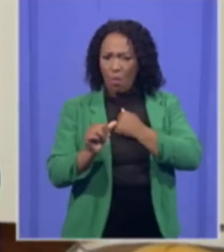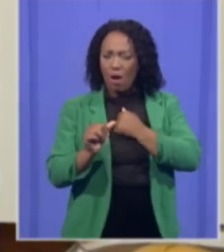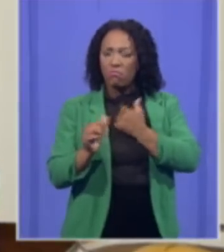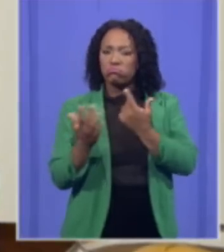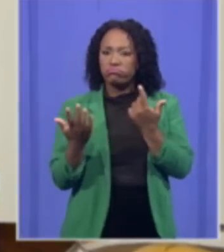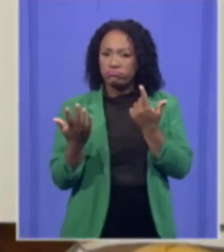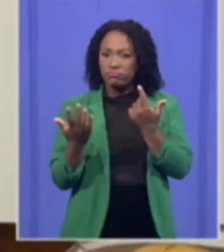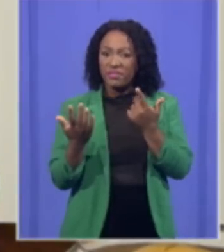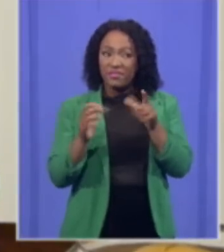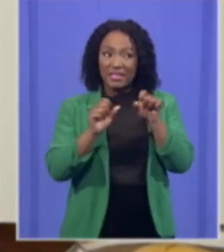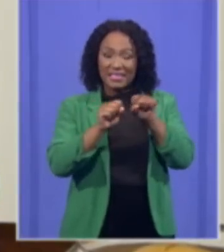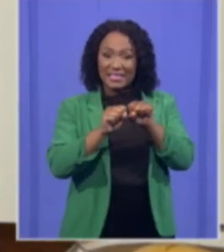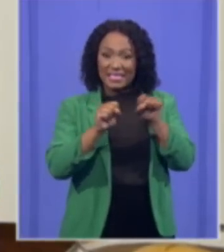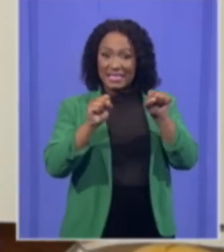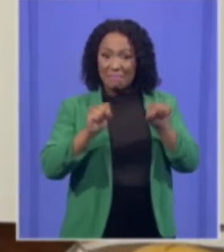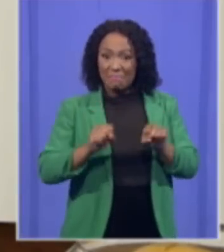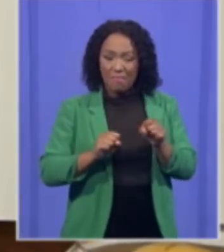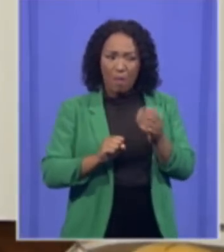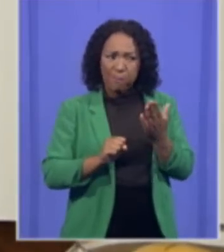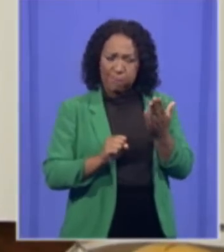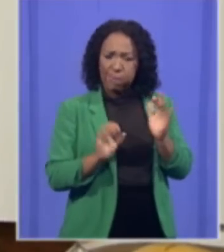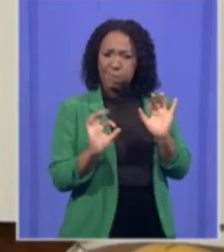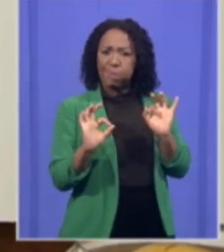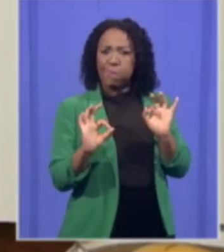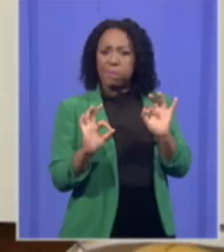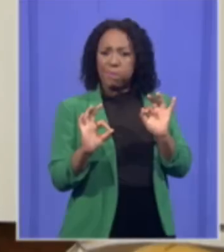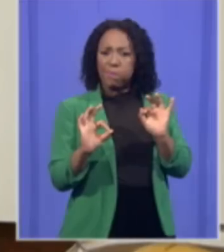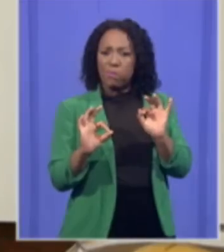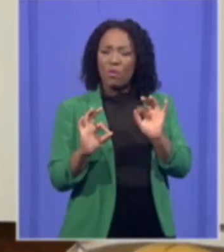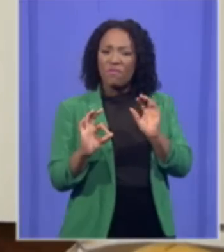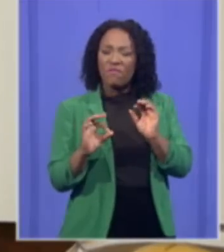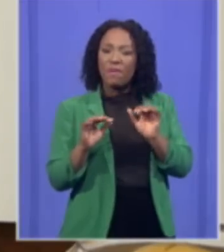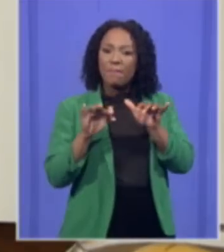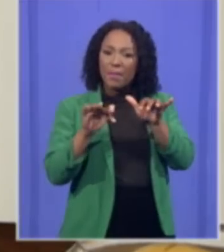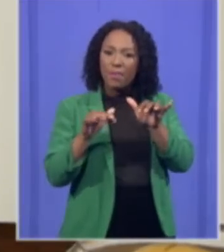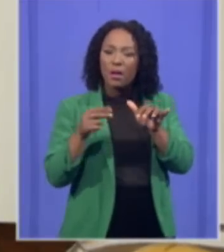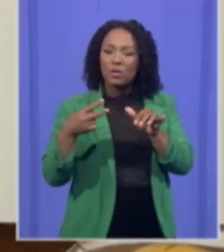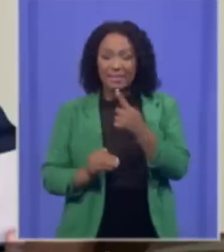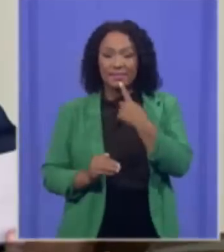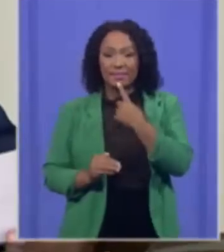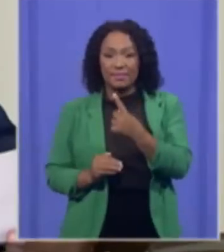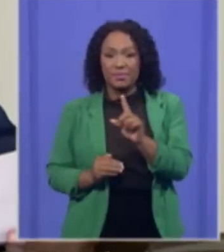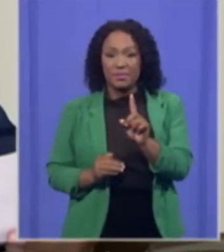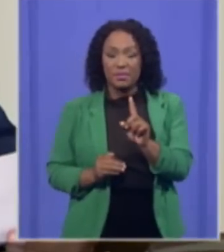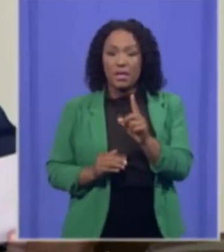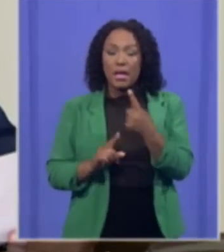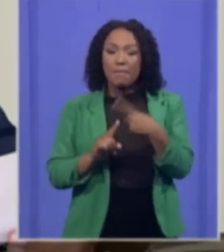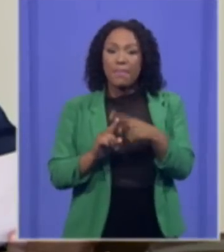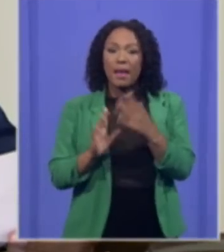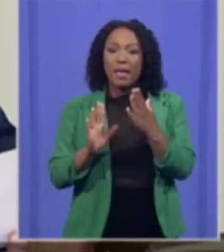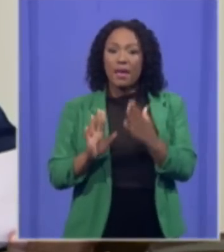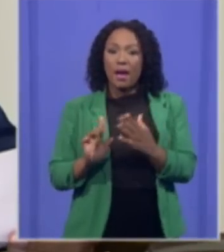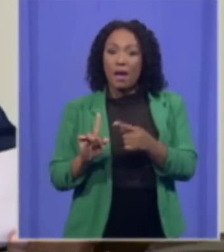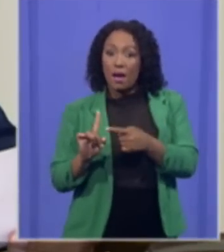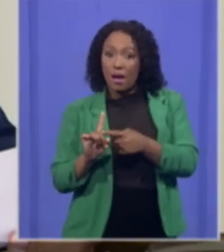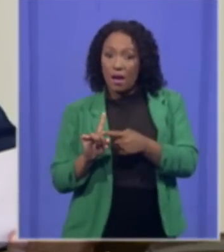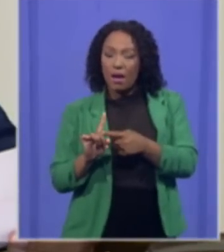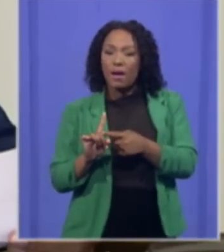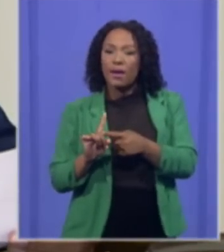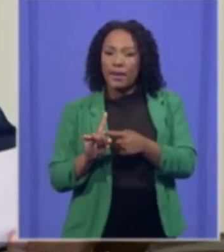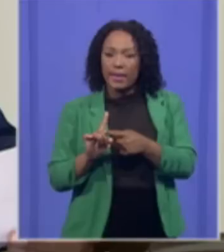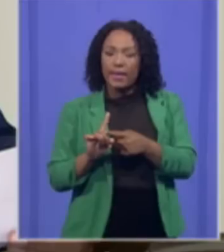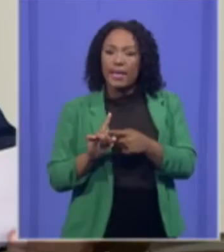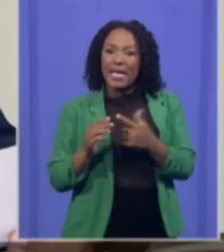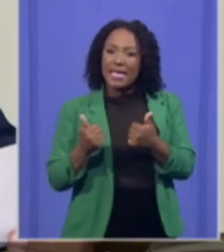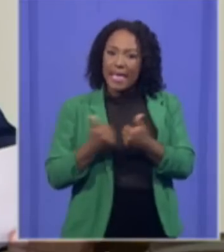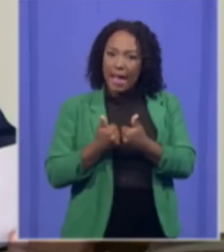If that system is still in place, there are two people responsible for that. Fielded in a match is